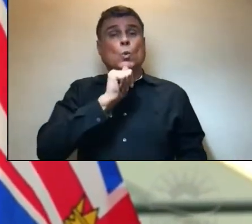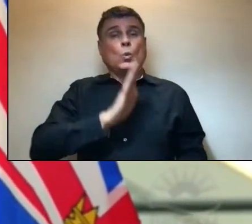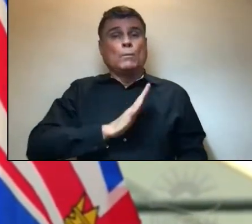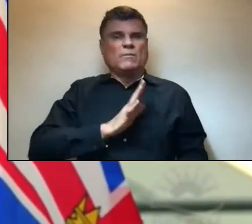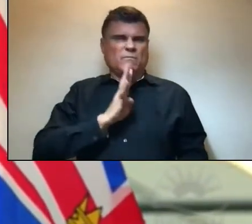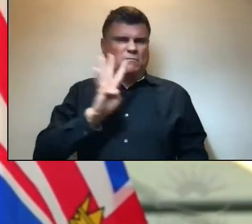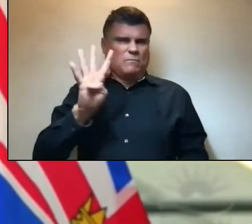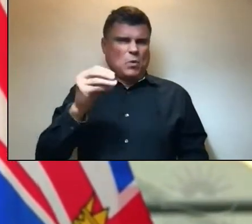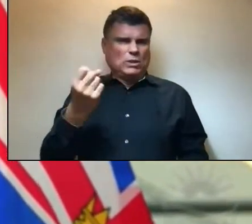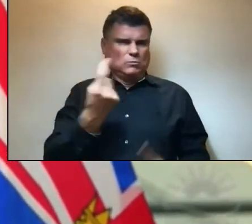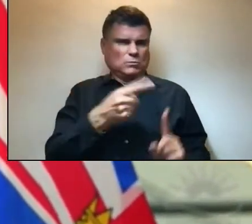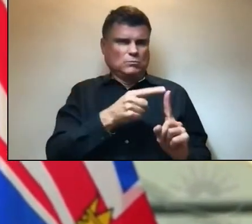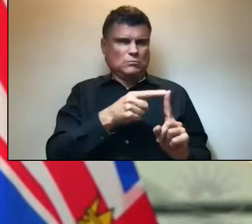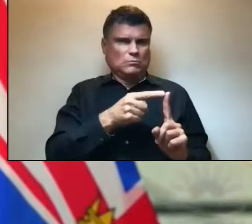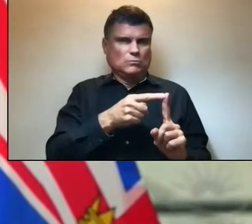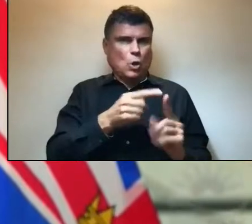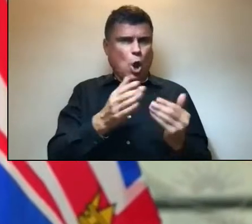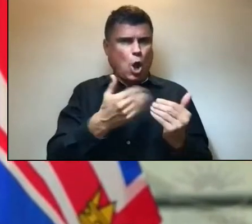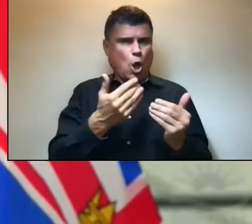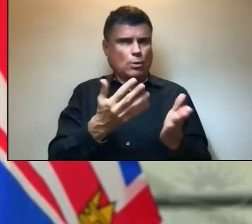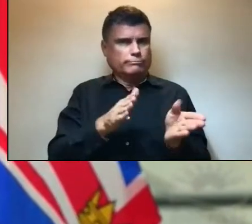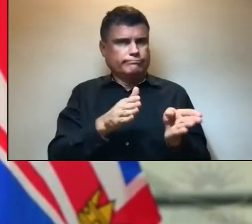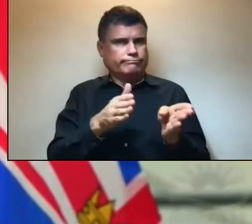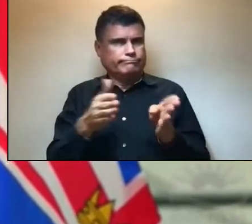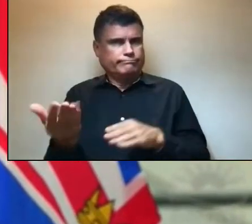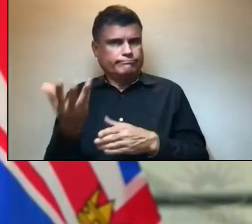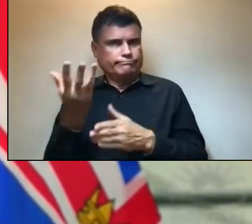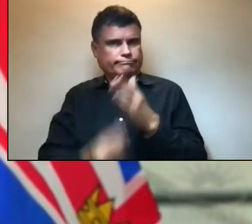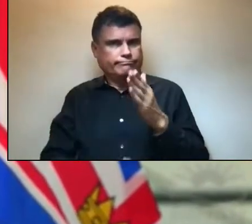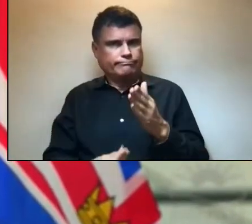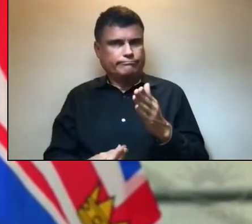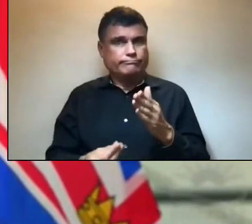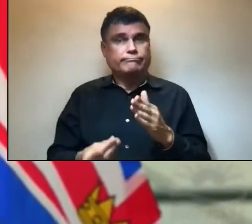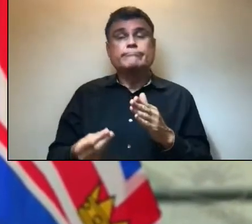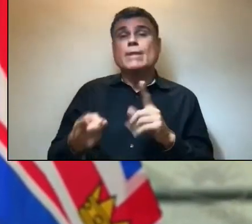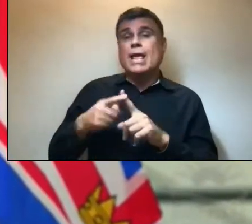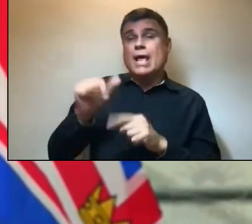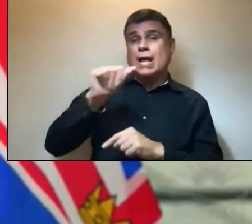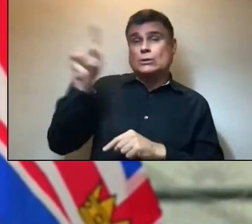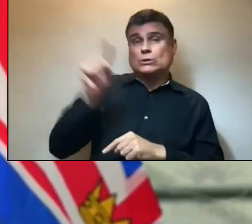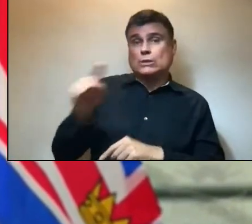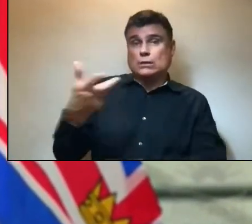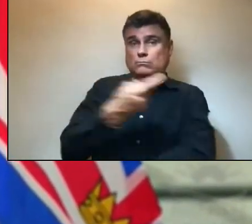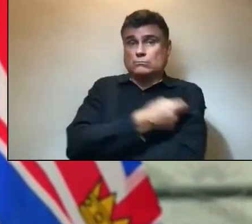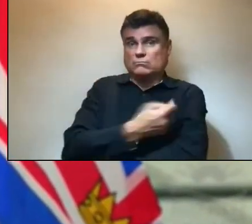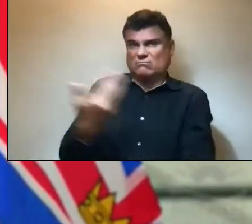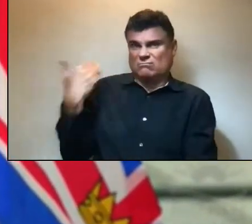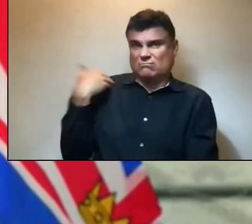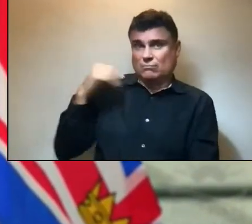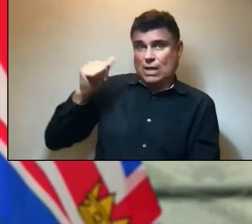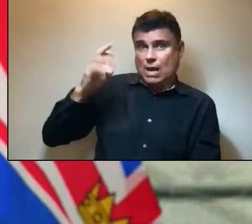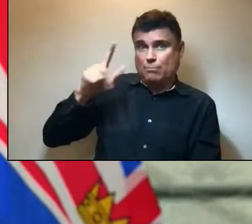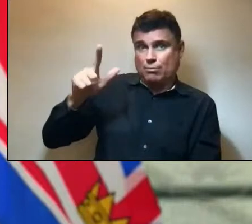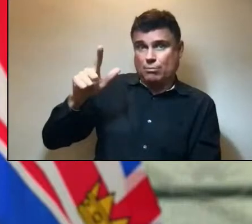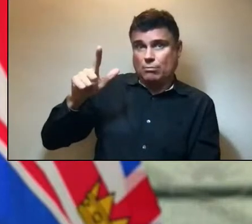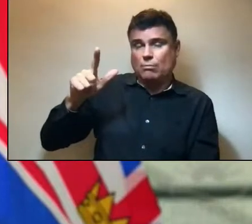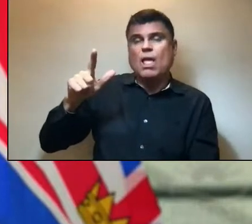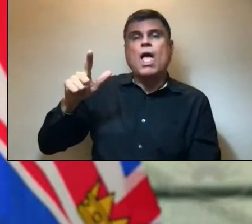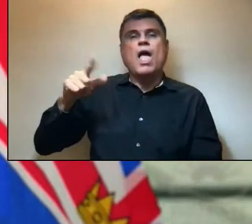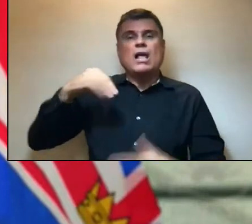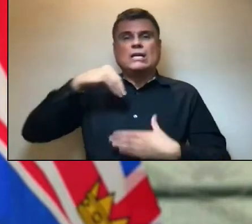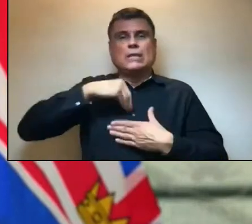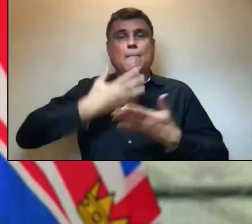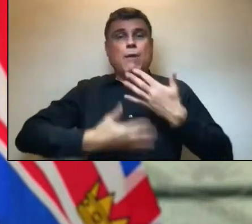from several blood clots soon after her AstraZeneca shot back in April. Her hematologist has said she needs an